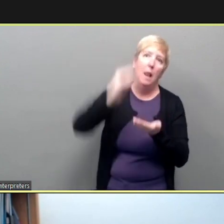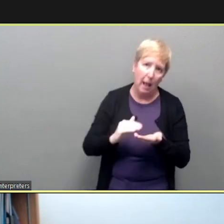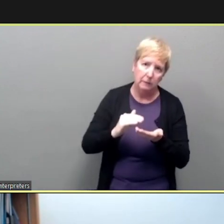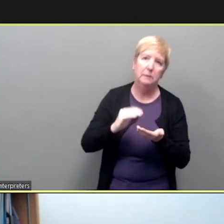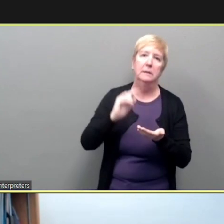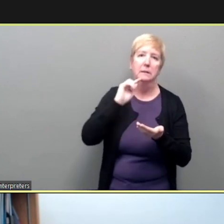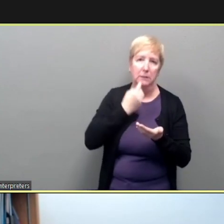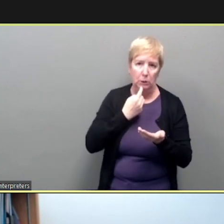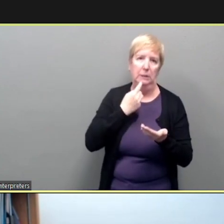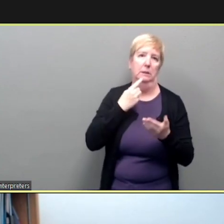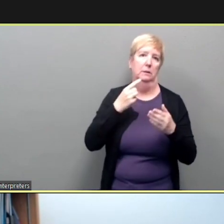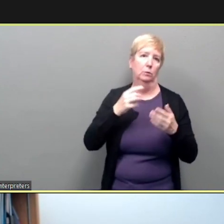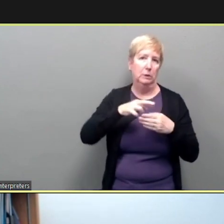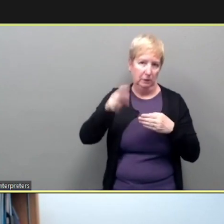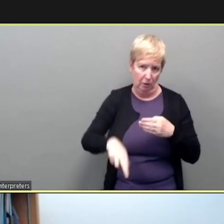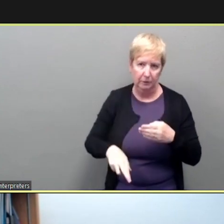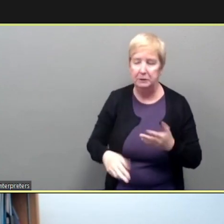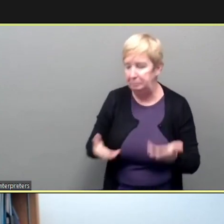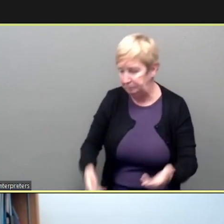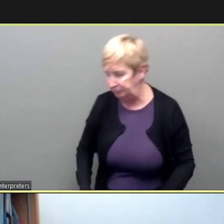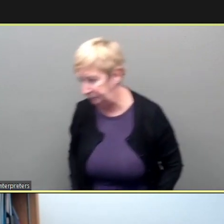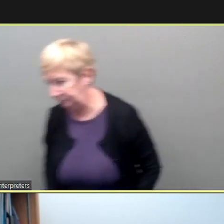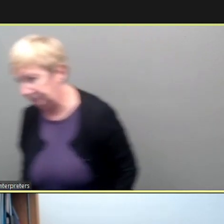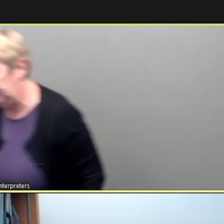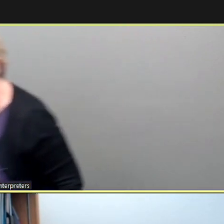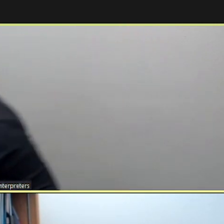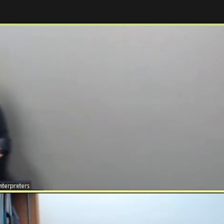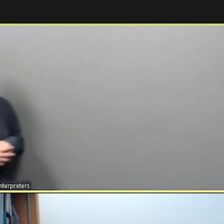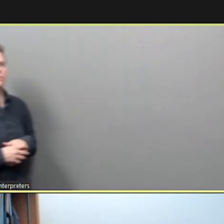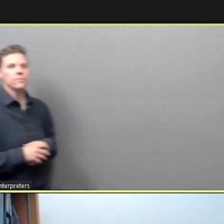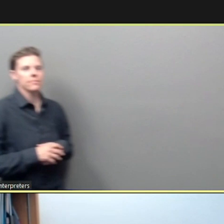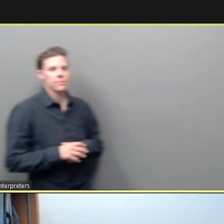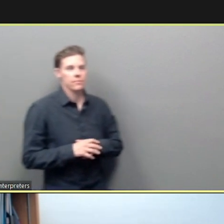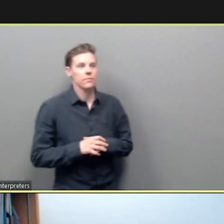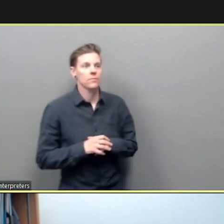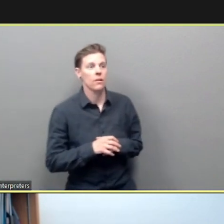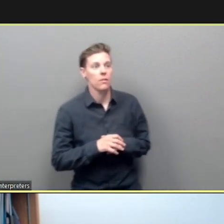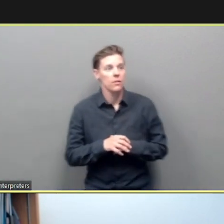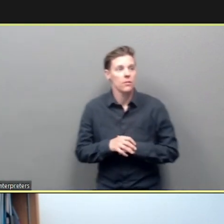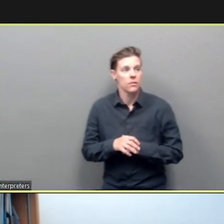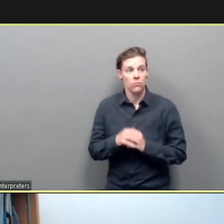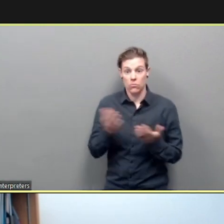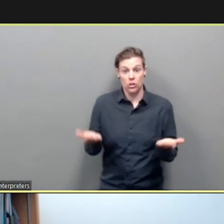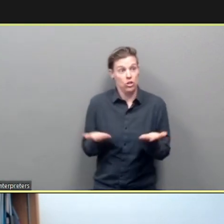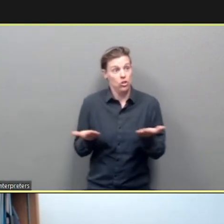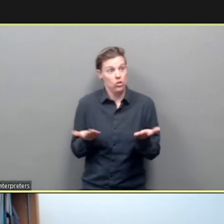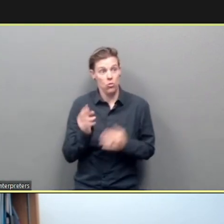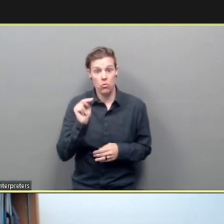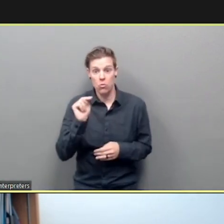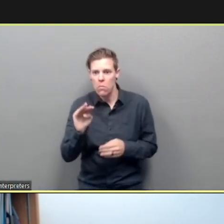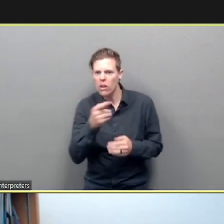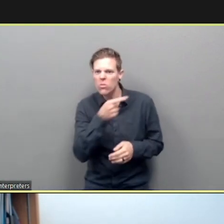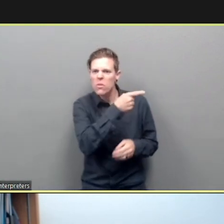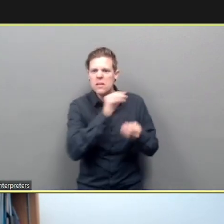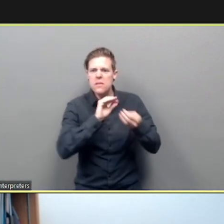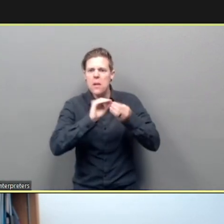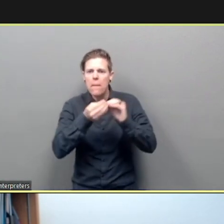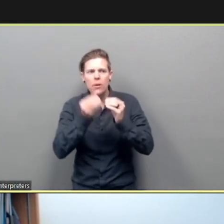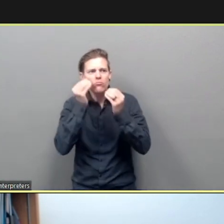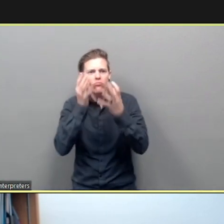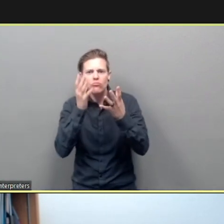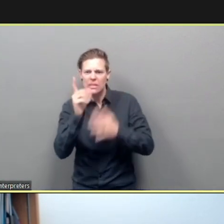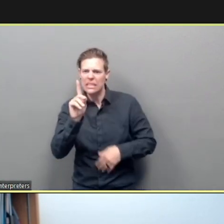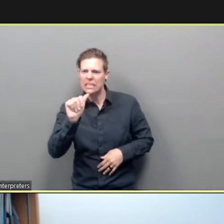slide. And then going into New Mexico data, everyone's familiar with this. This is our statewide